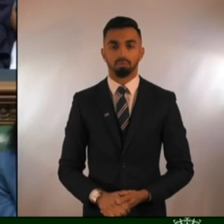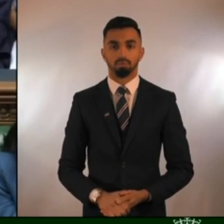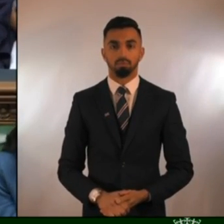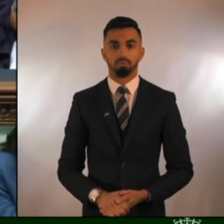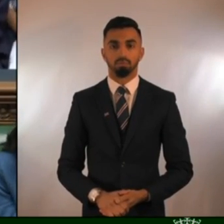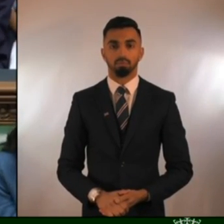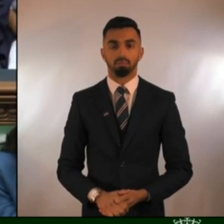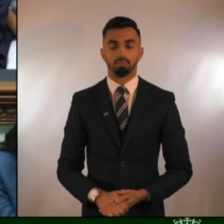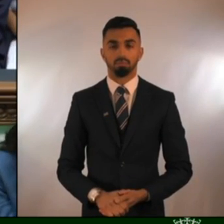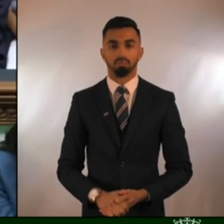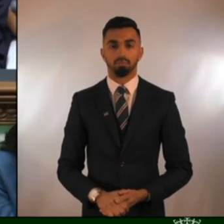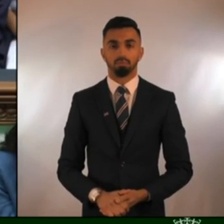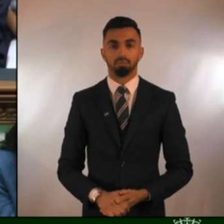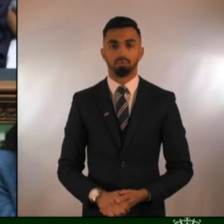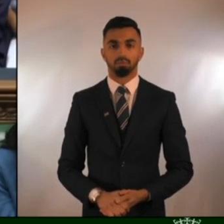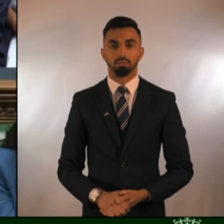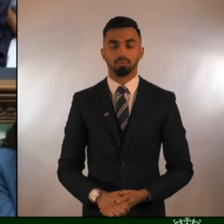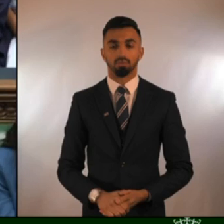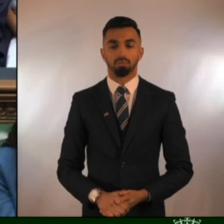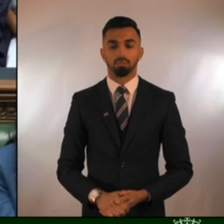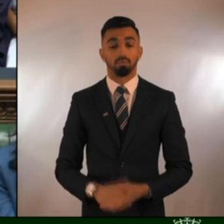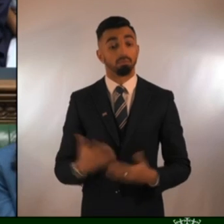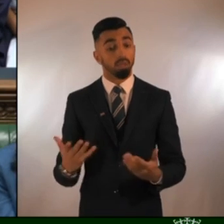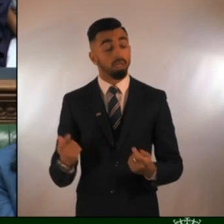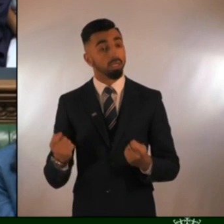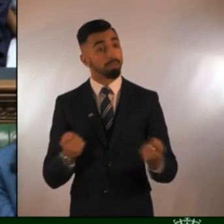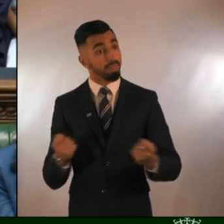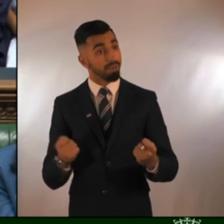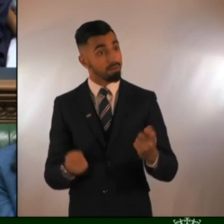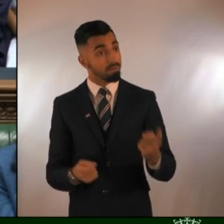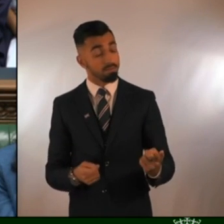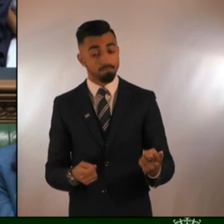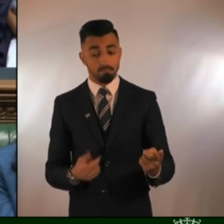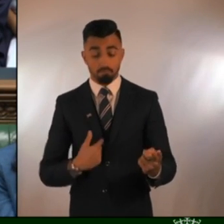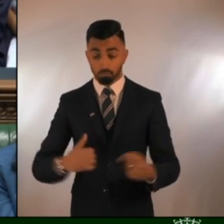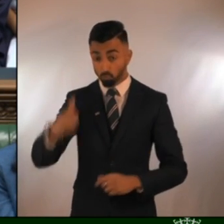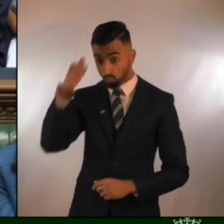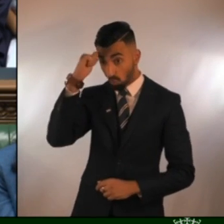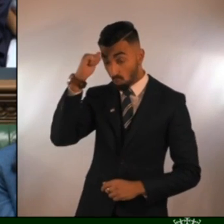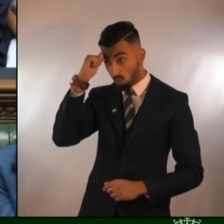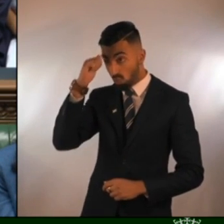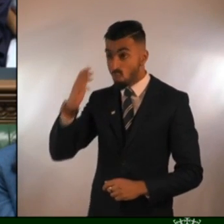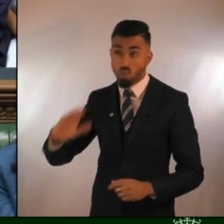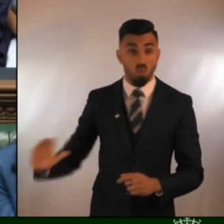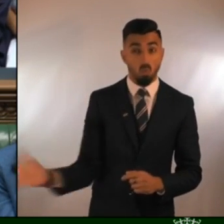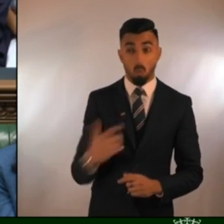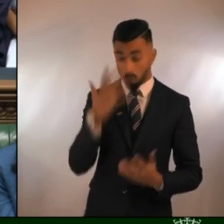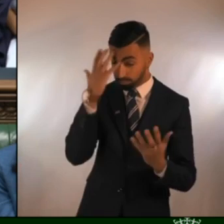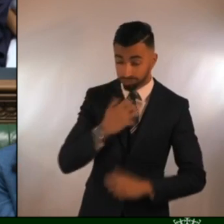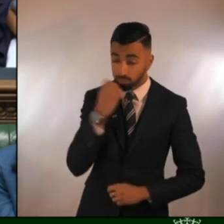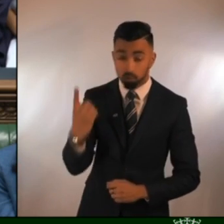Madam Deputy Speaker, I want to get straight to the issue most on everyone's mind: